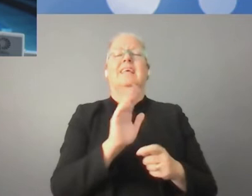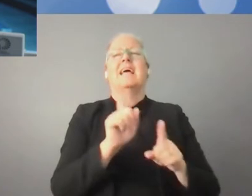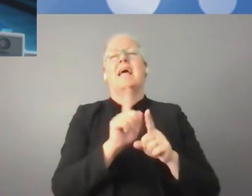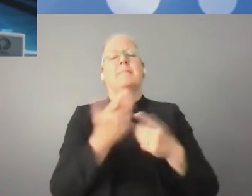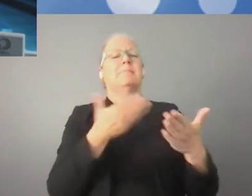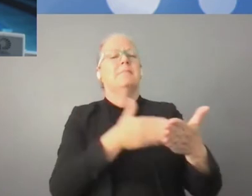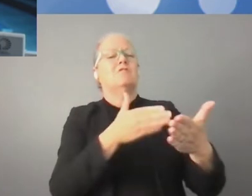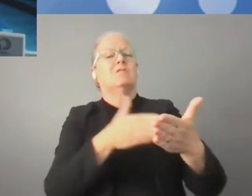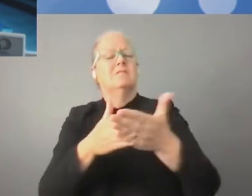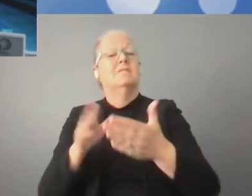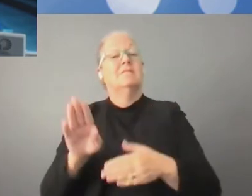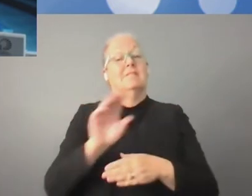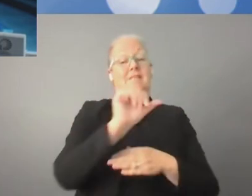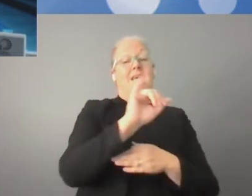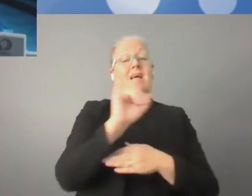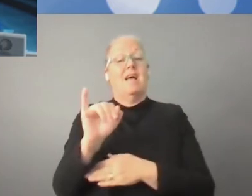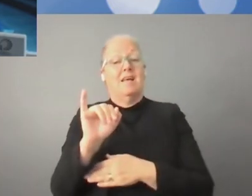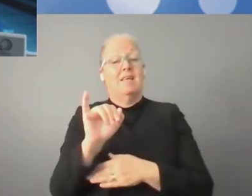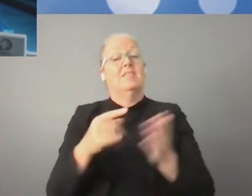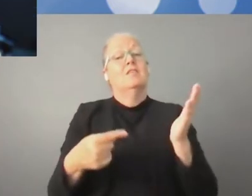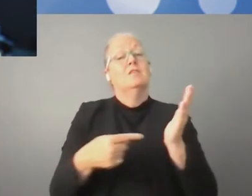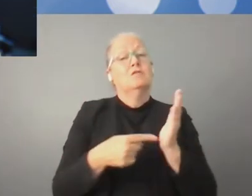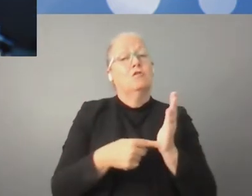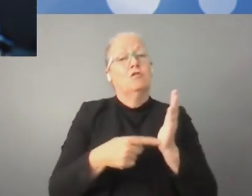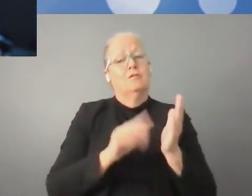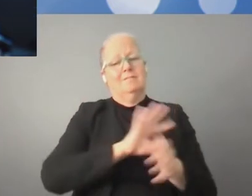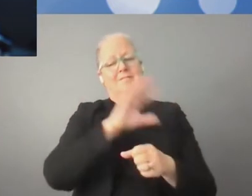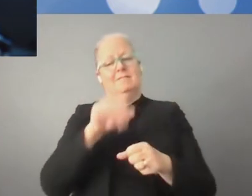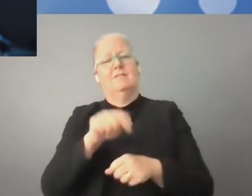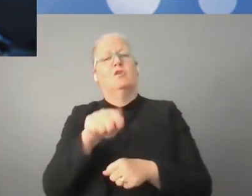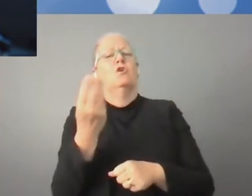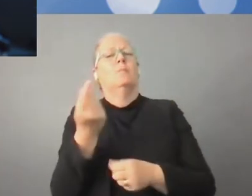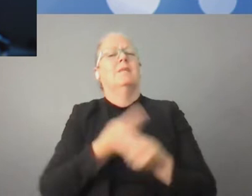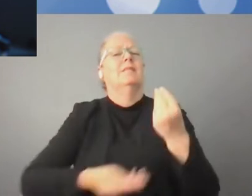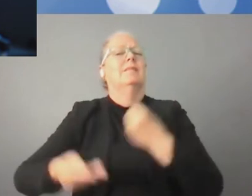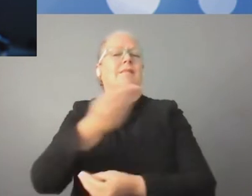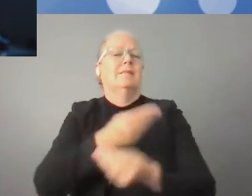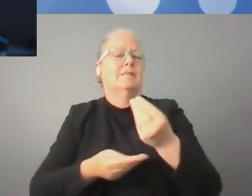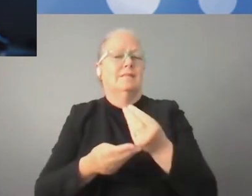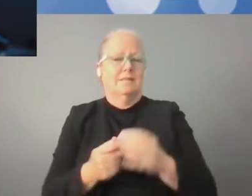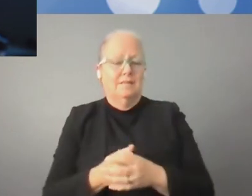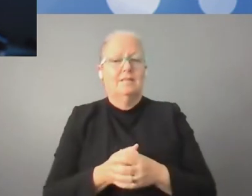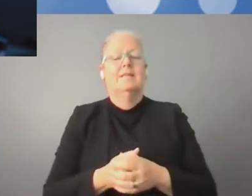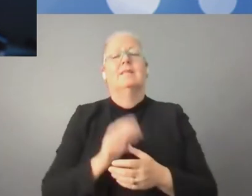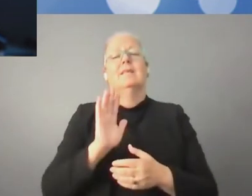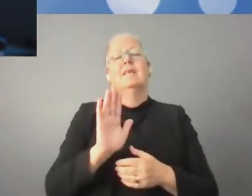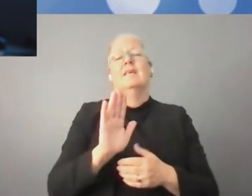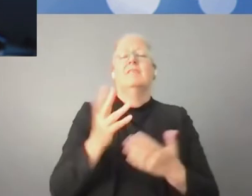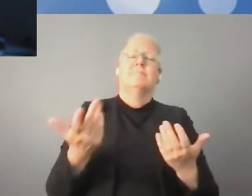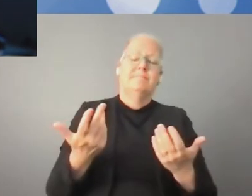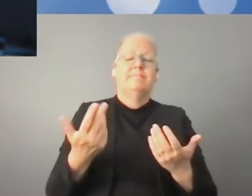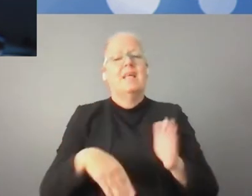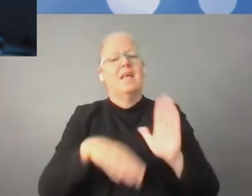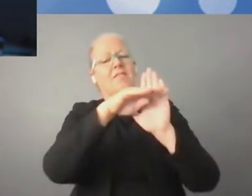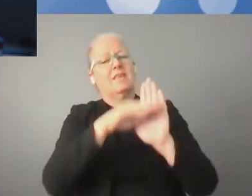intelligence technologies into the economy the issue of ethical regulation in the field of ai